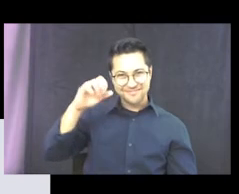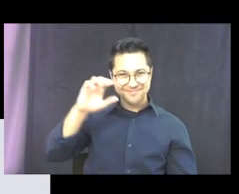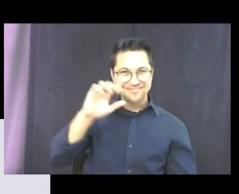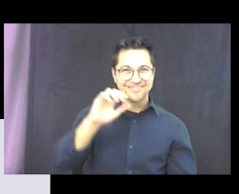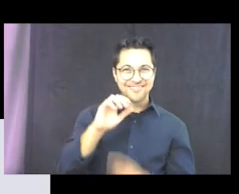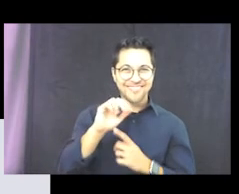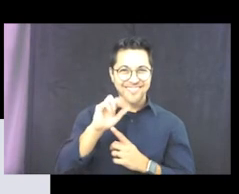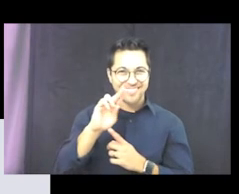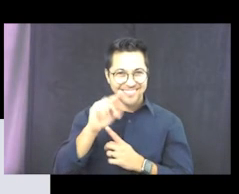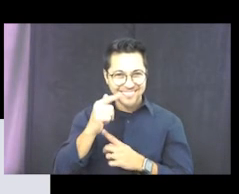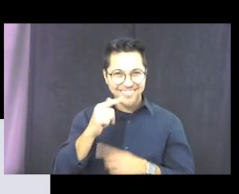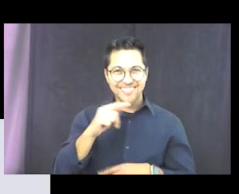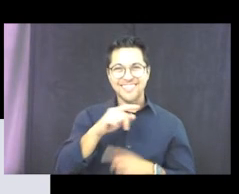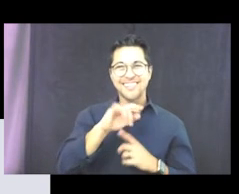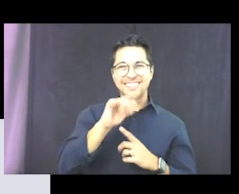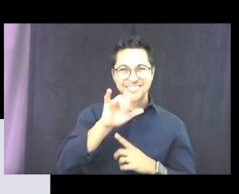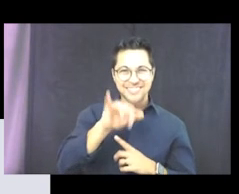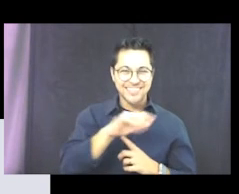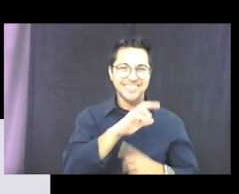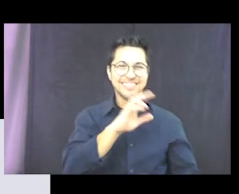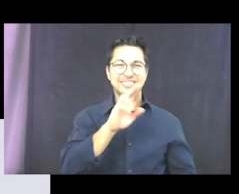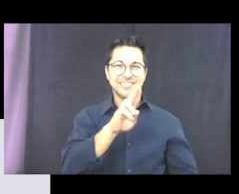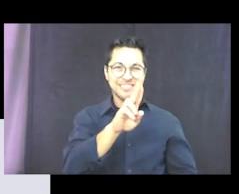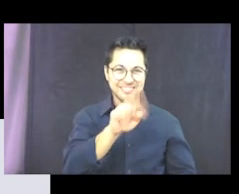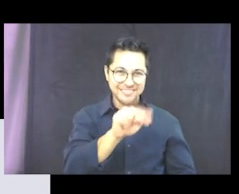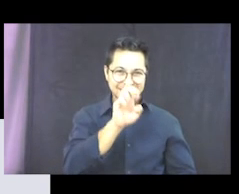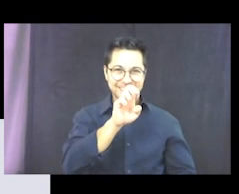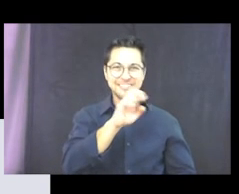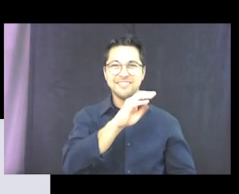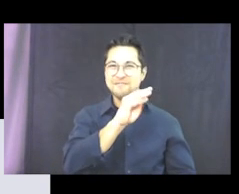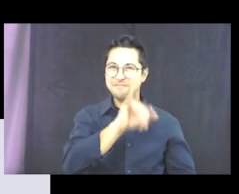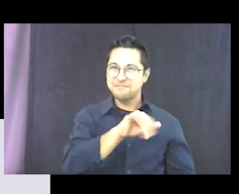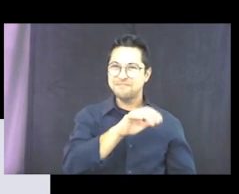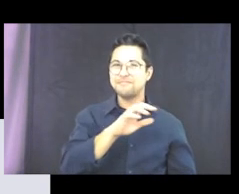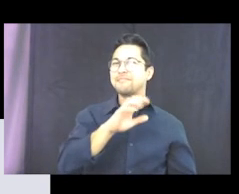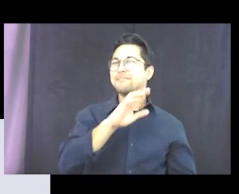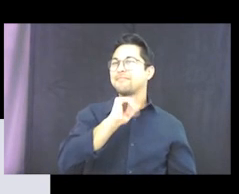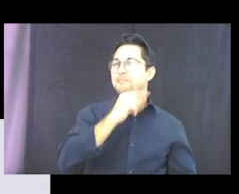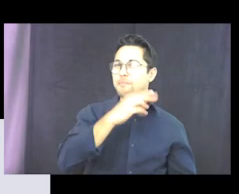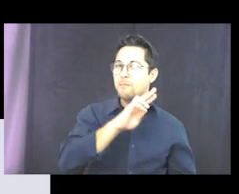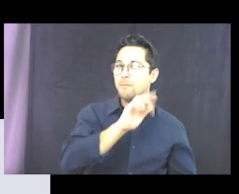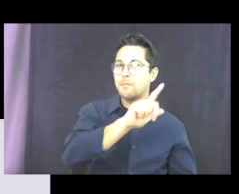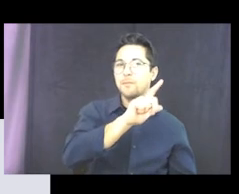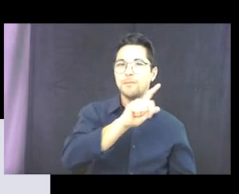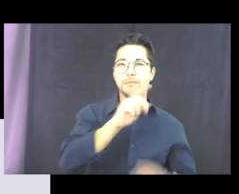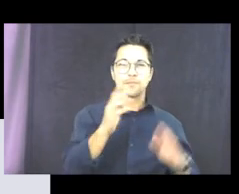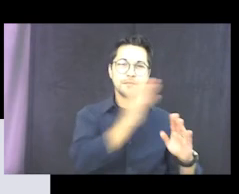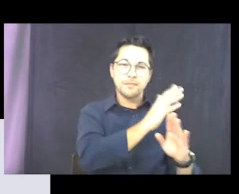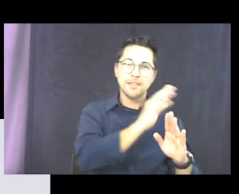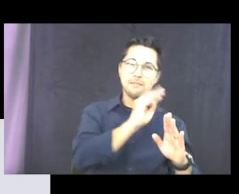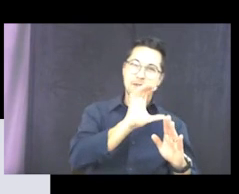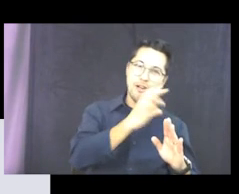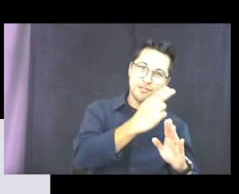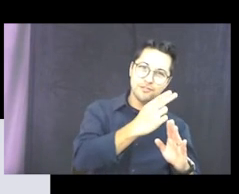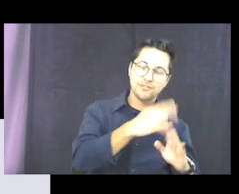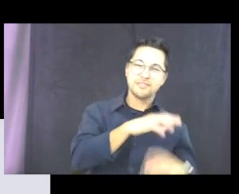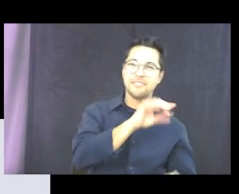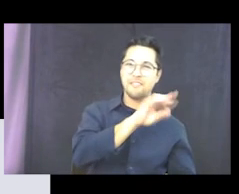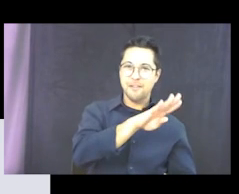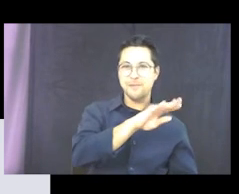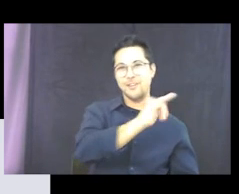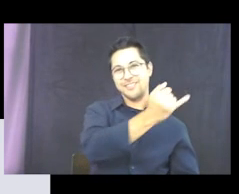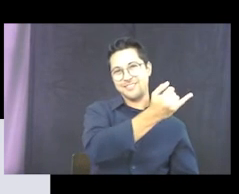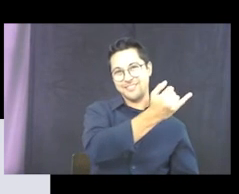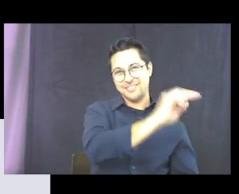September, August, July, June, May, April, March,